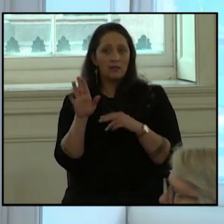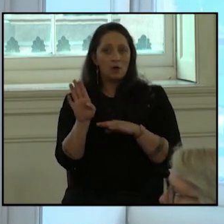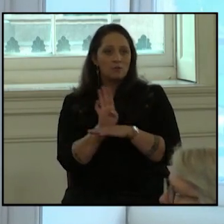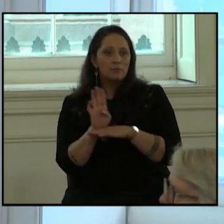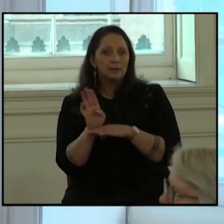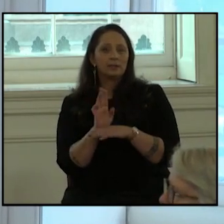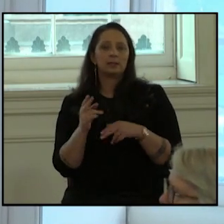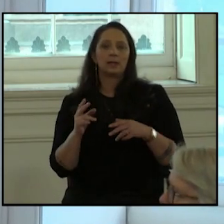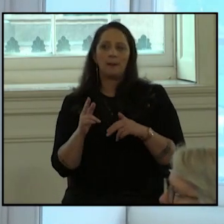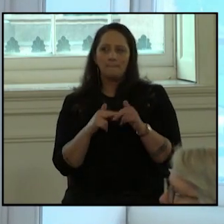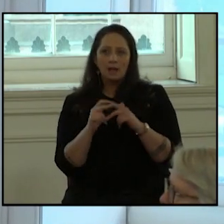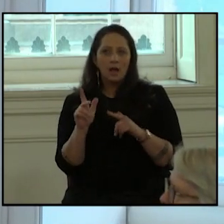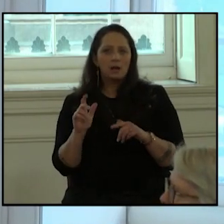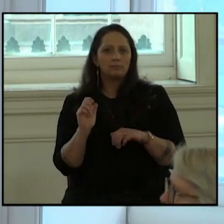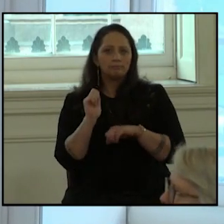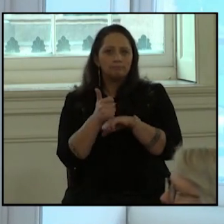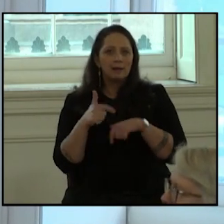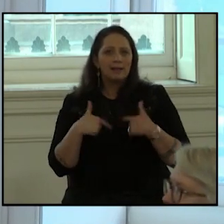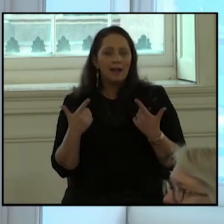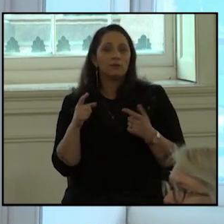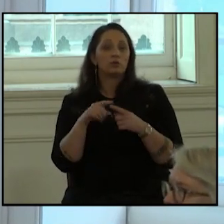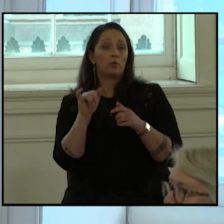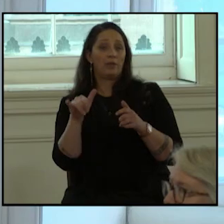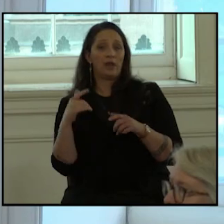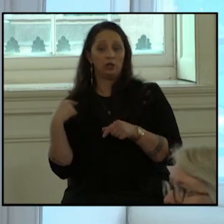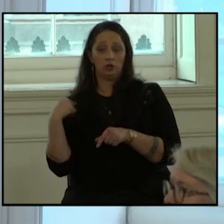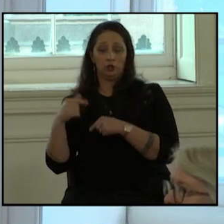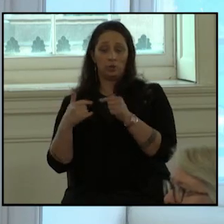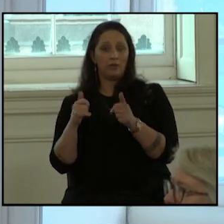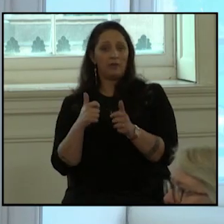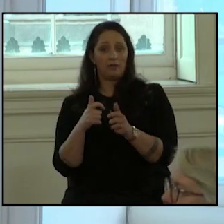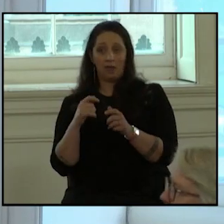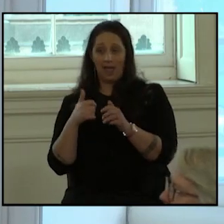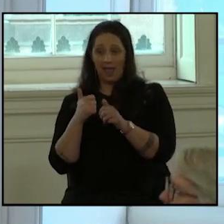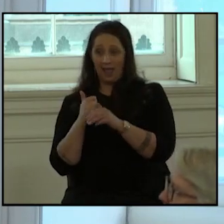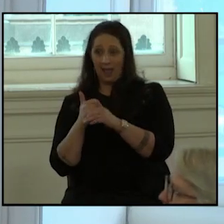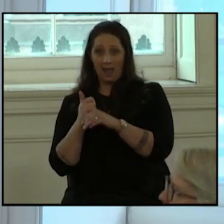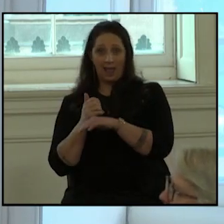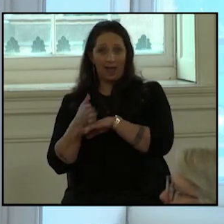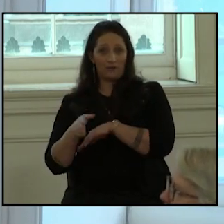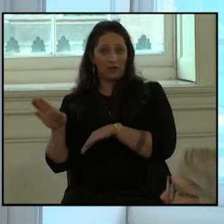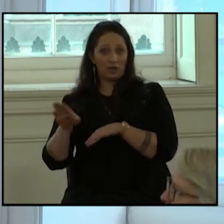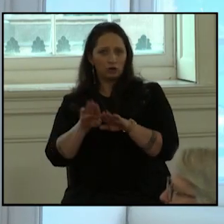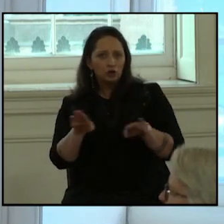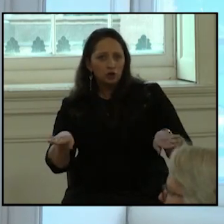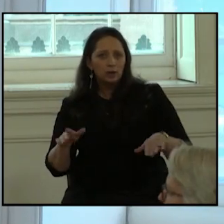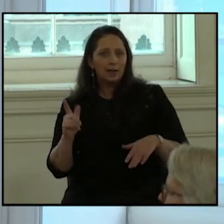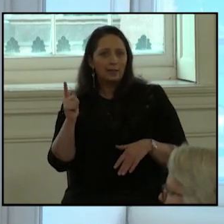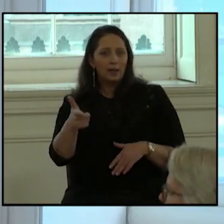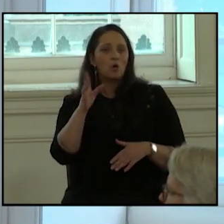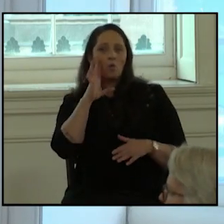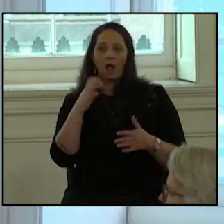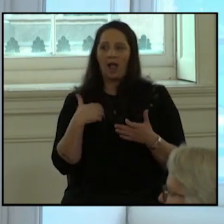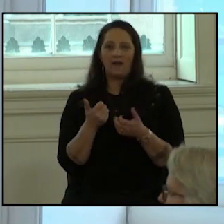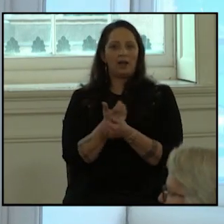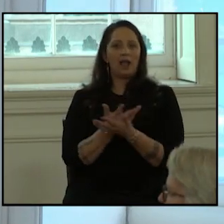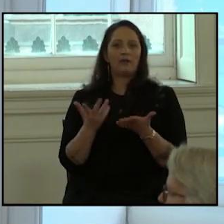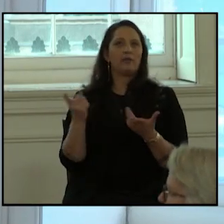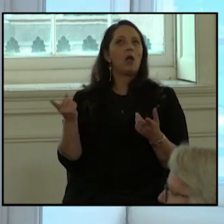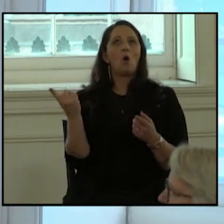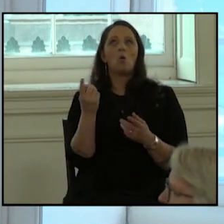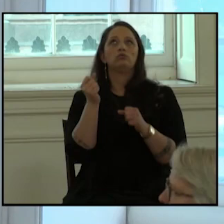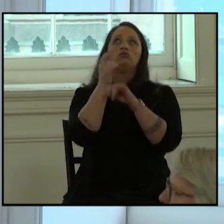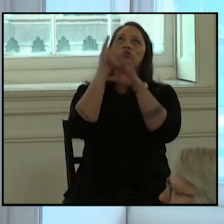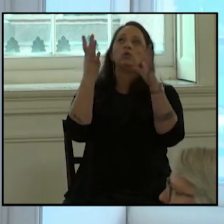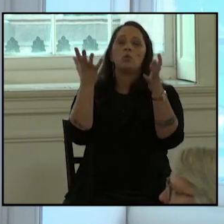and building their lives so that the generation that followed them would have the things in life that they always